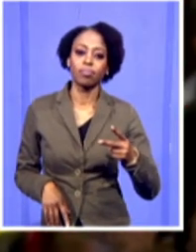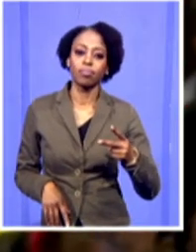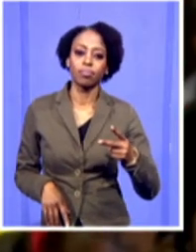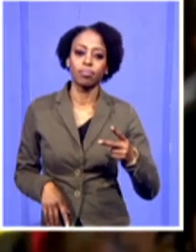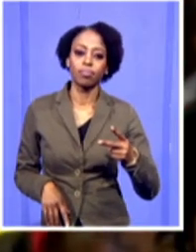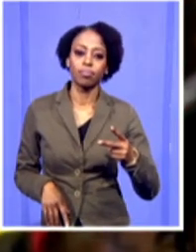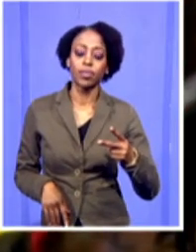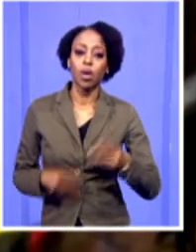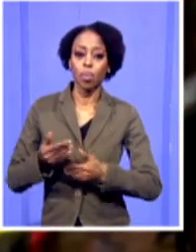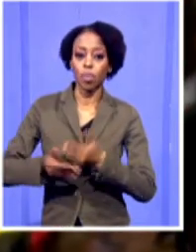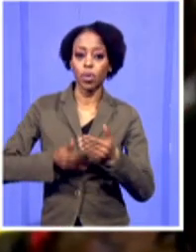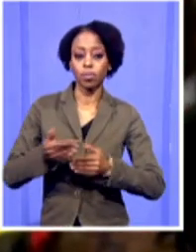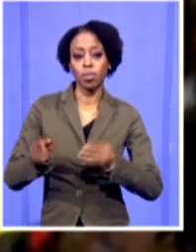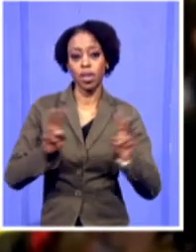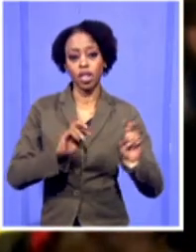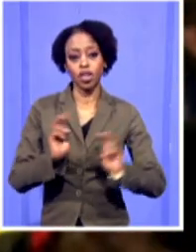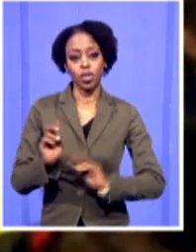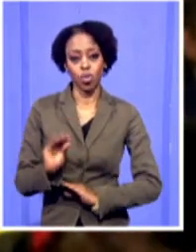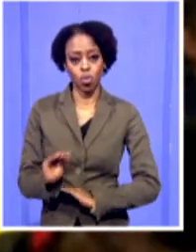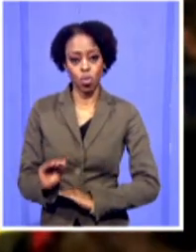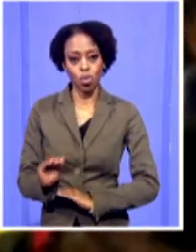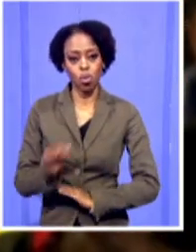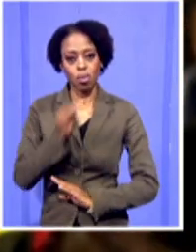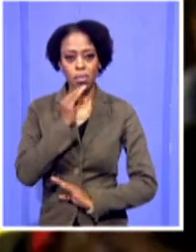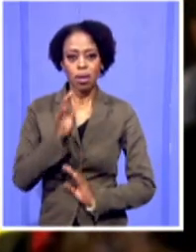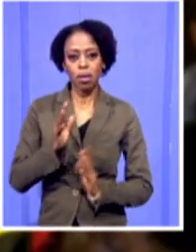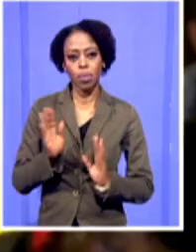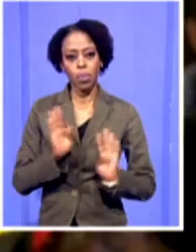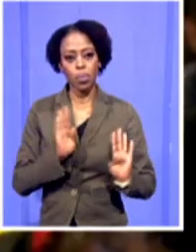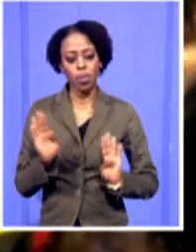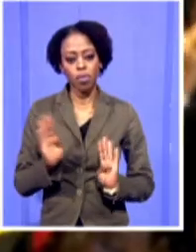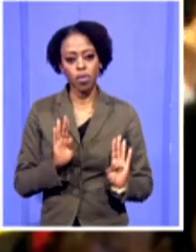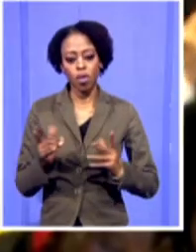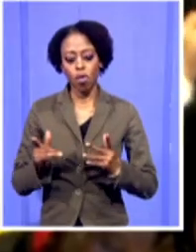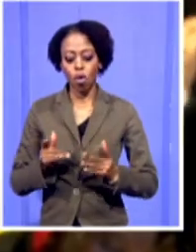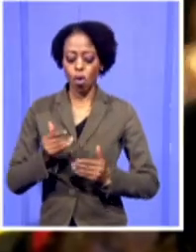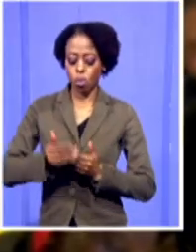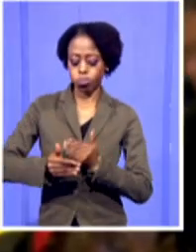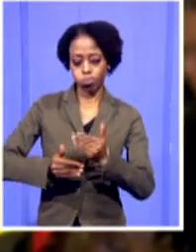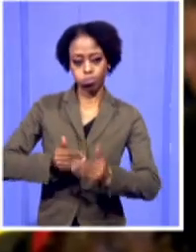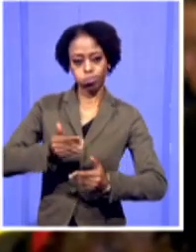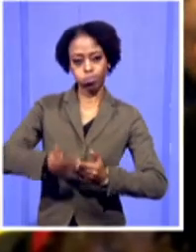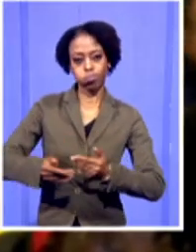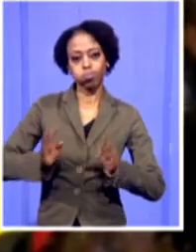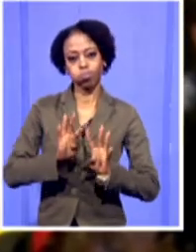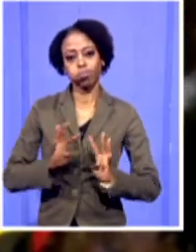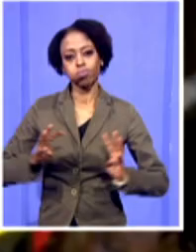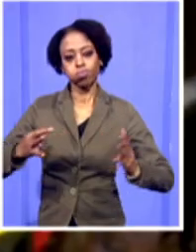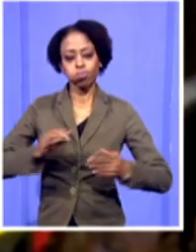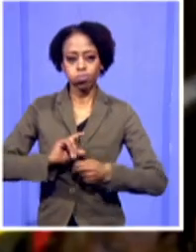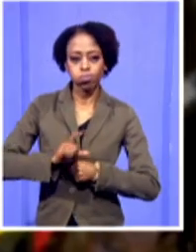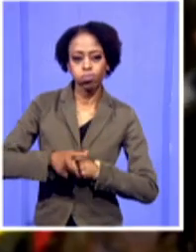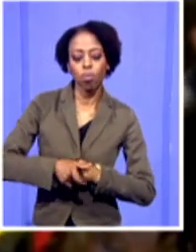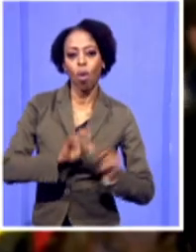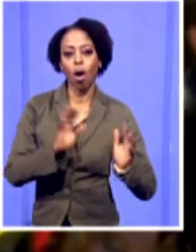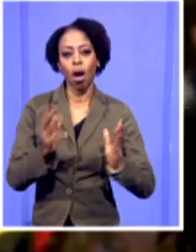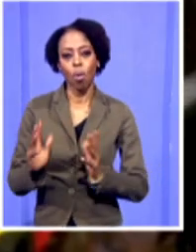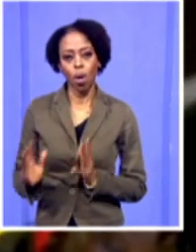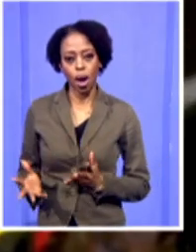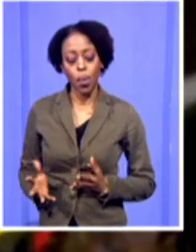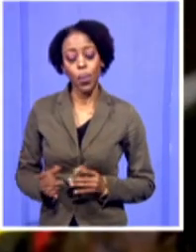it's on a procedural matter of how we conducting the Congress. One, Chair, is